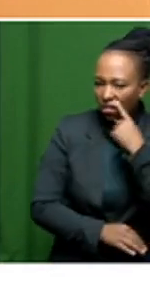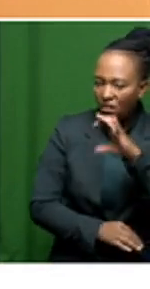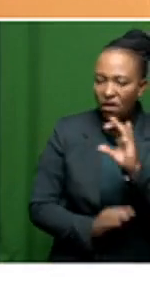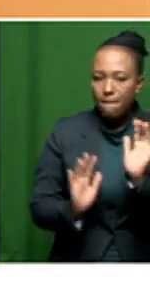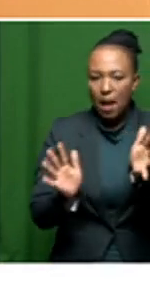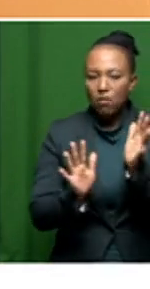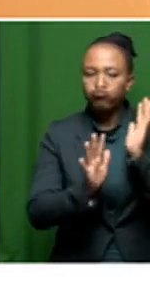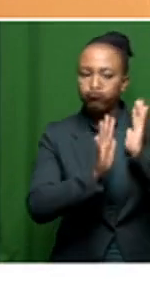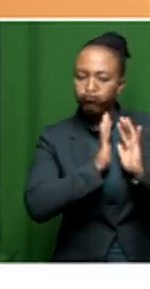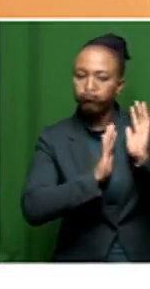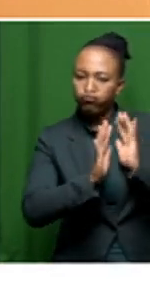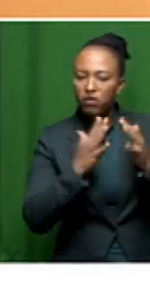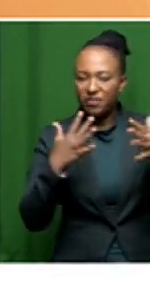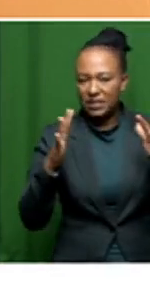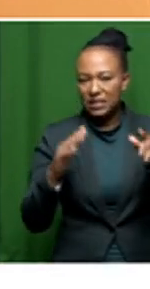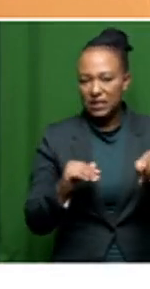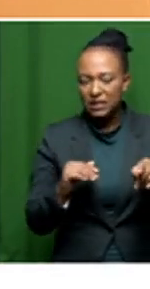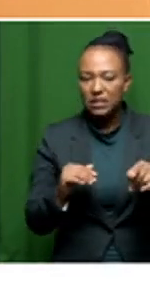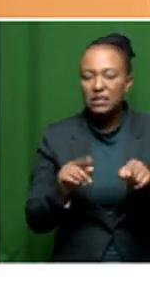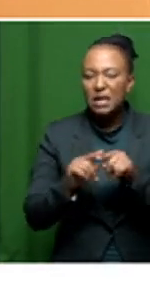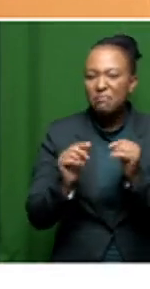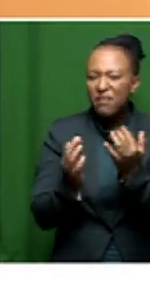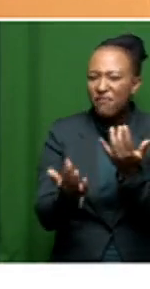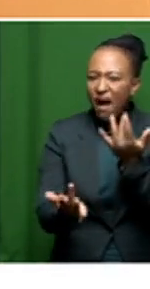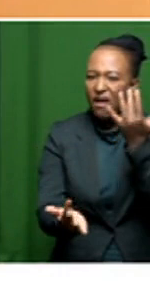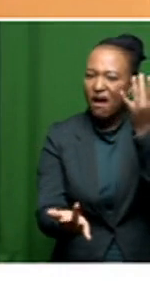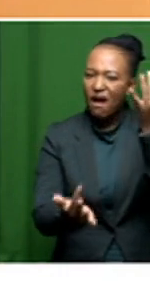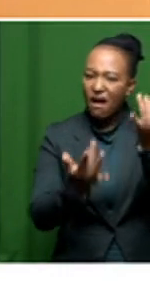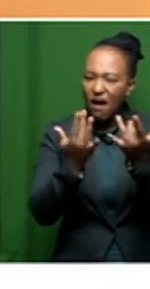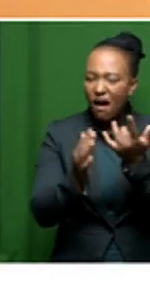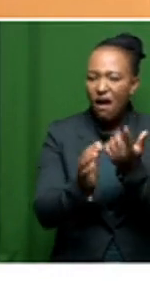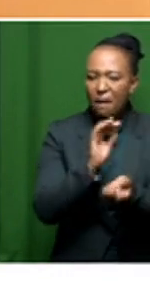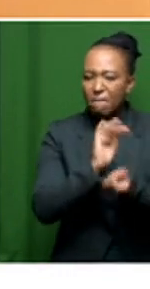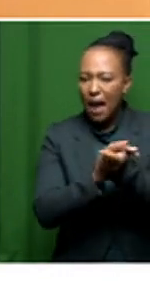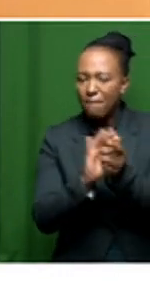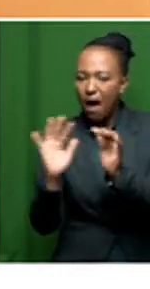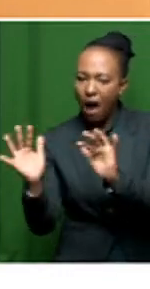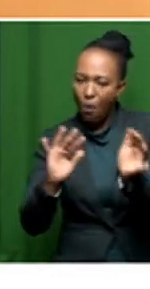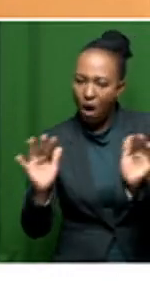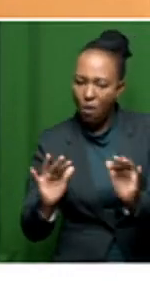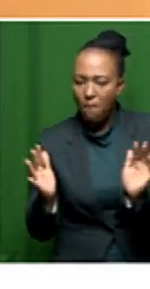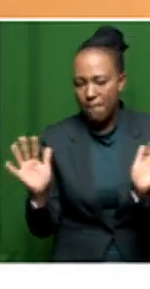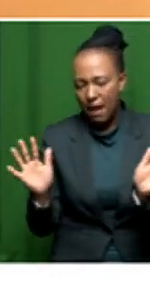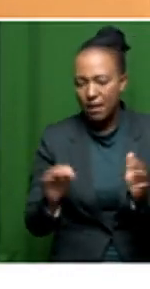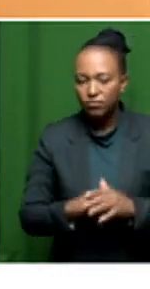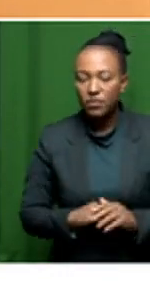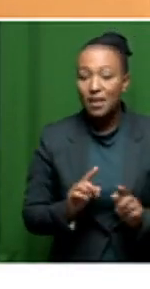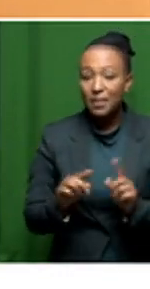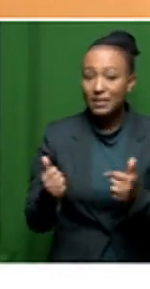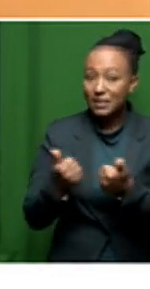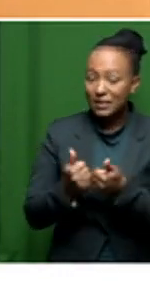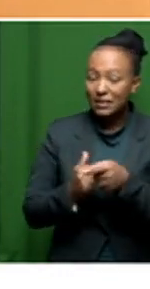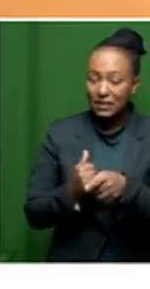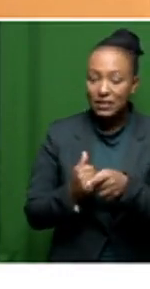the issue of the fire, that how is the fire have happened in Charlotte Maxeke. But the challenge that